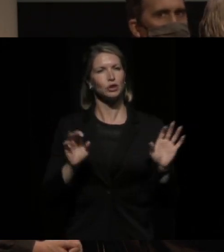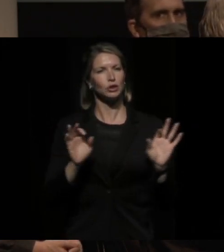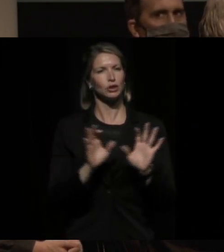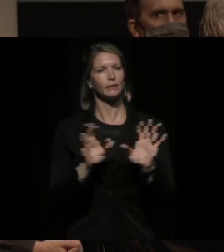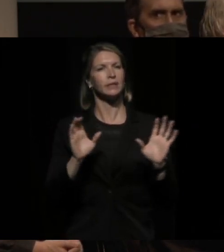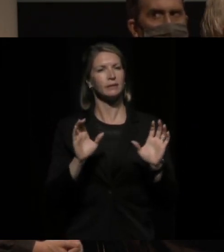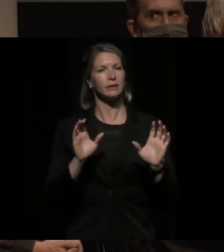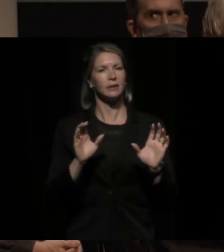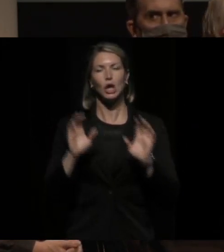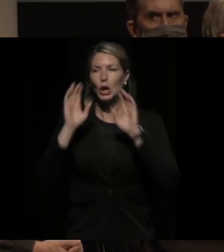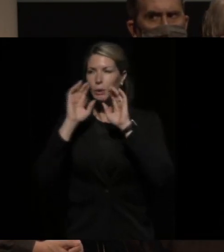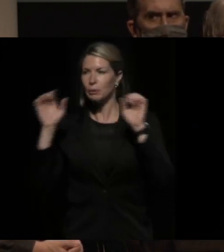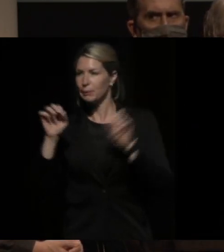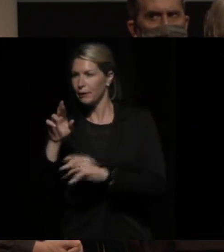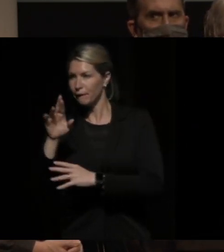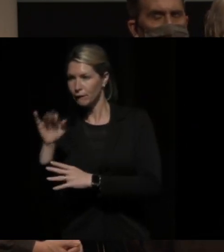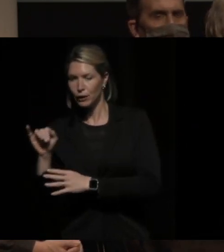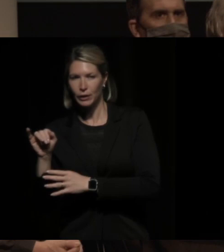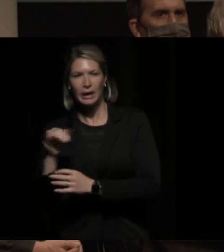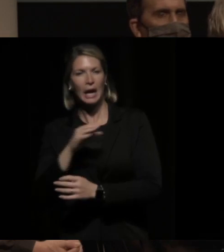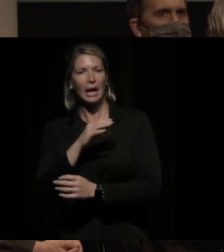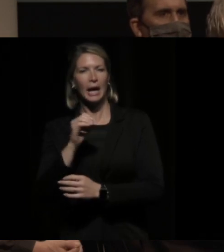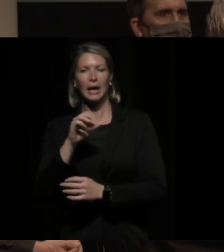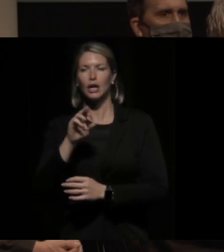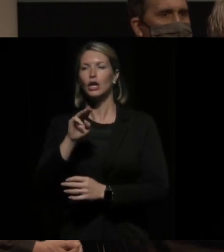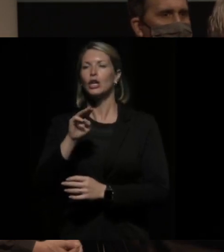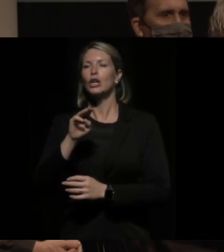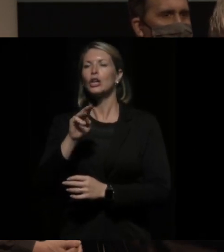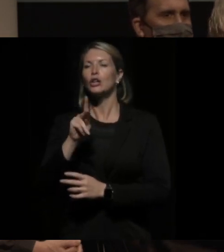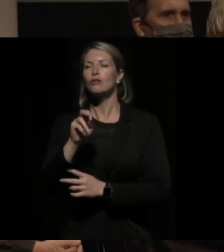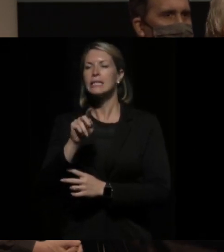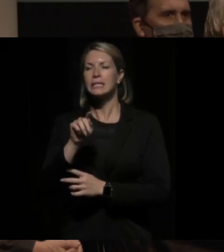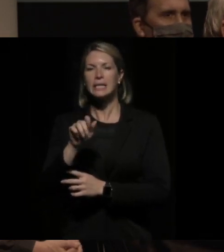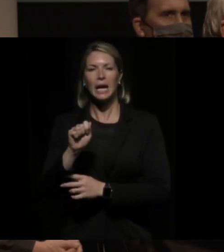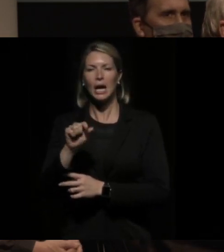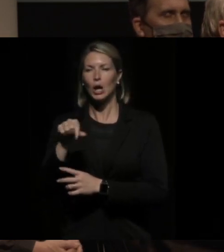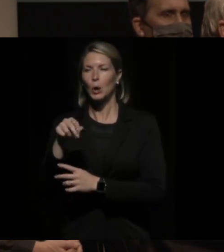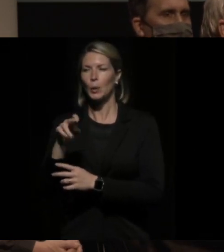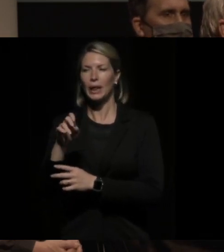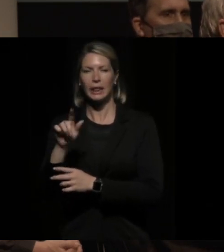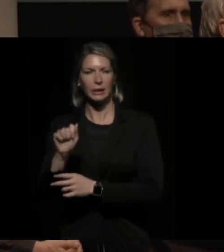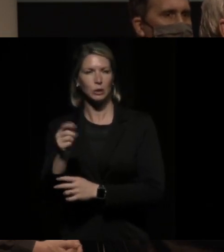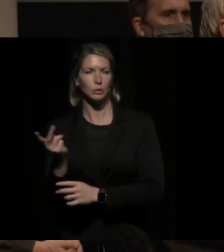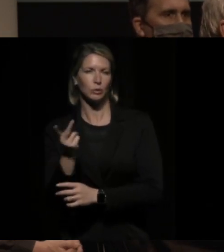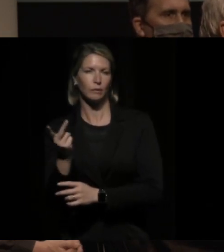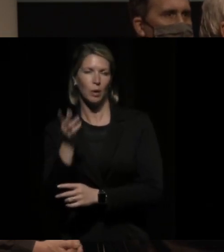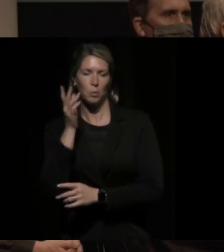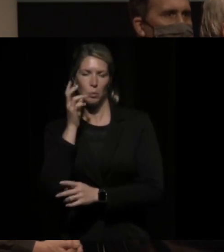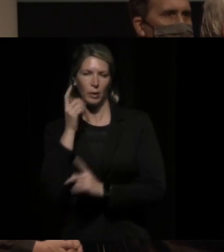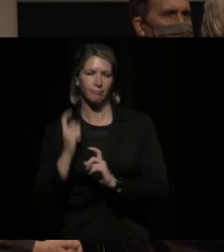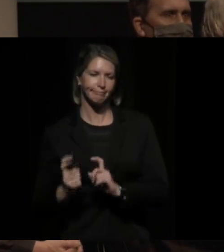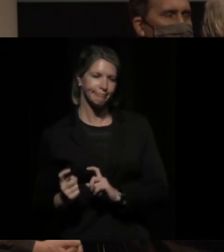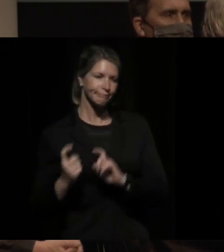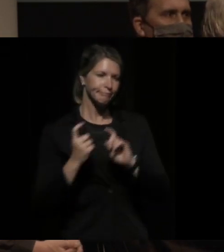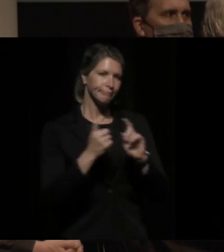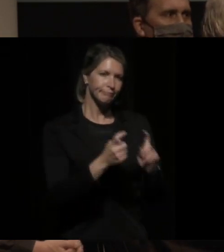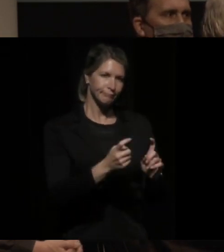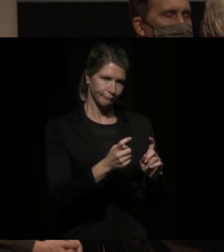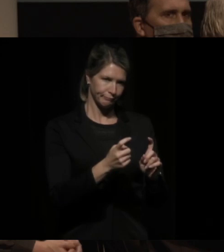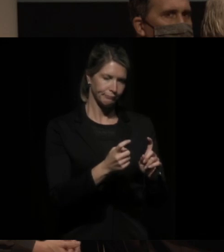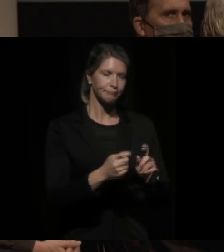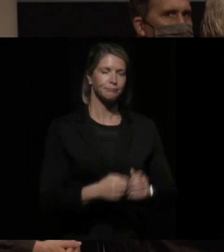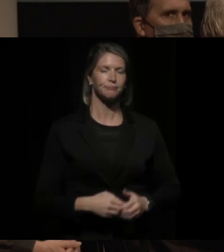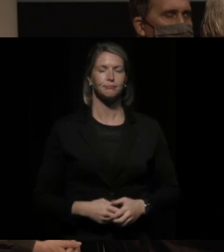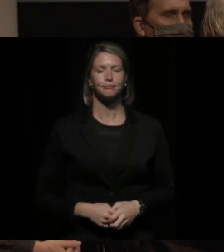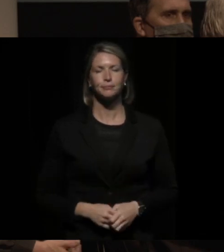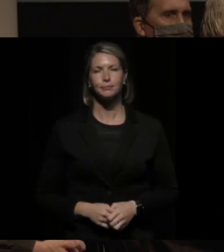and Labrador, and Krista Quinlan, Clerk of the Executive Council, will present the Public Service Awards of